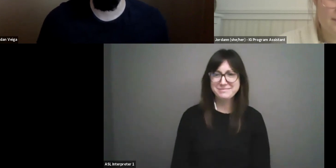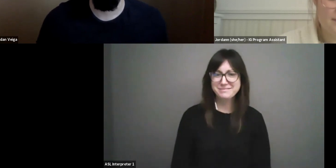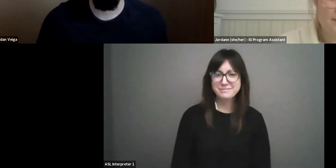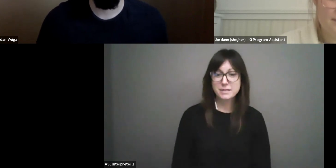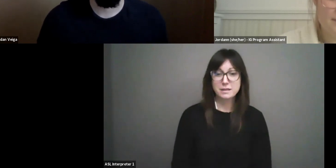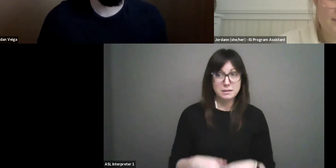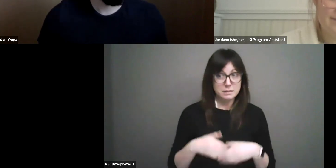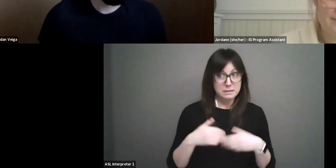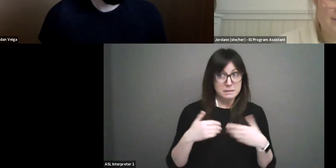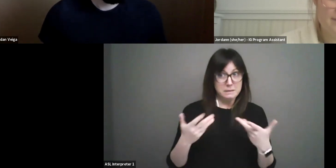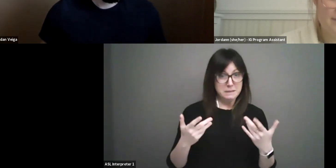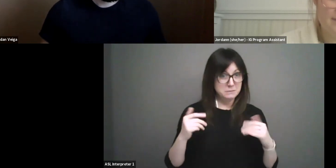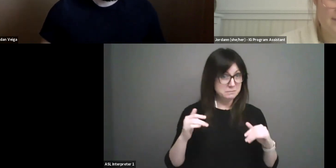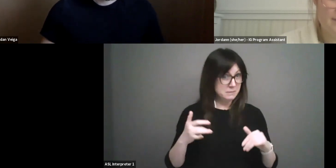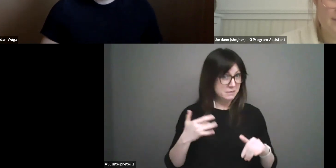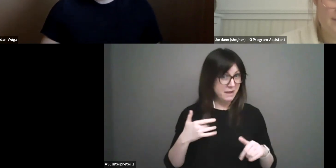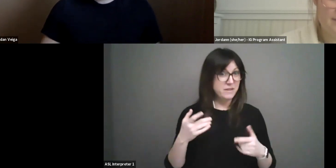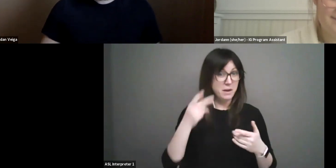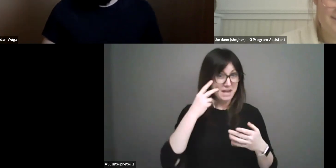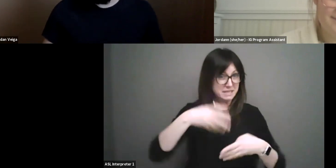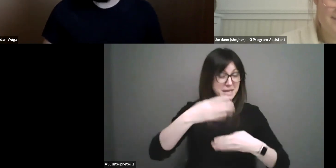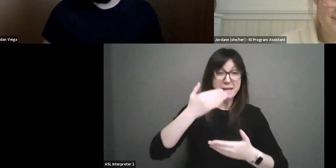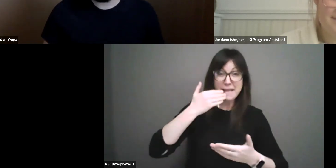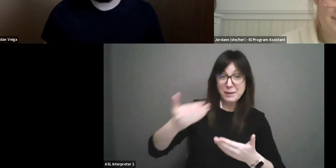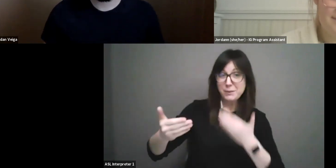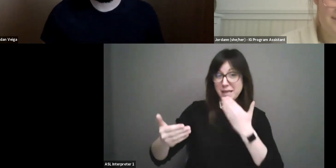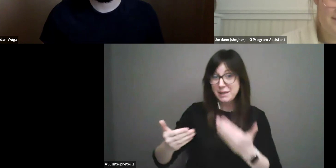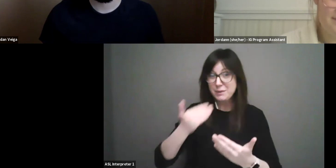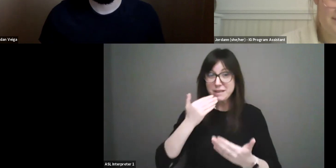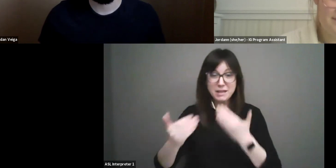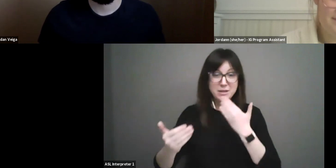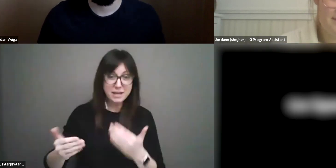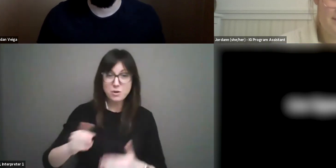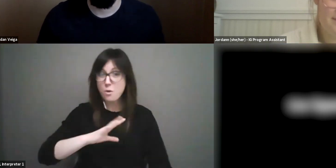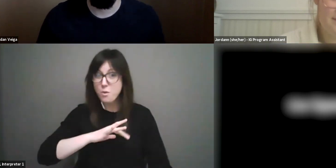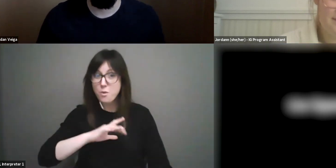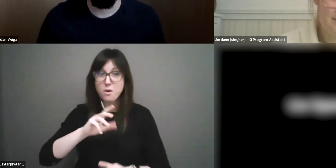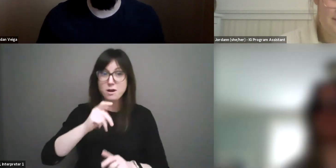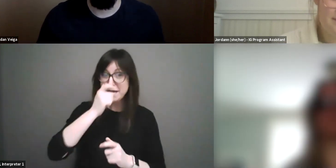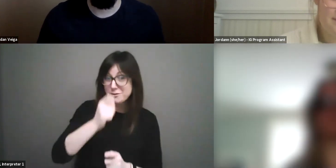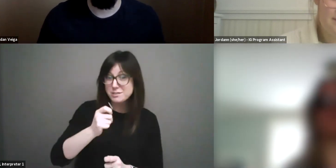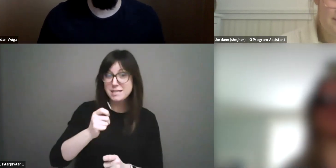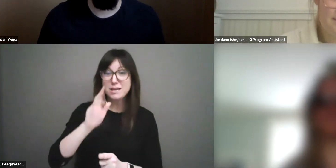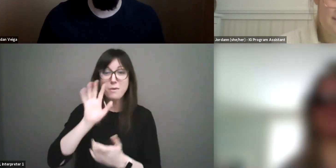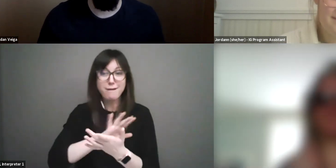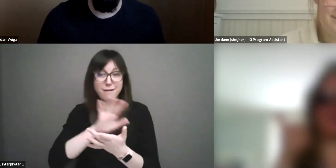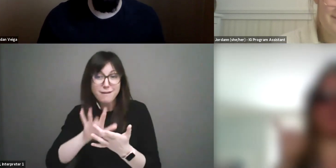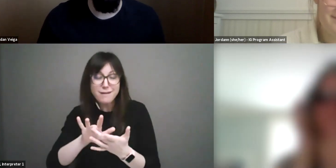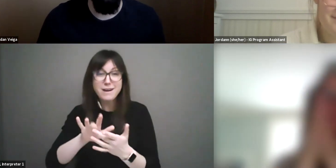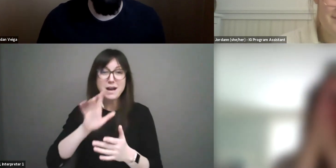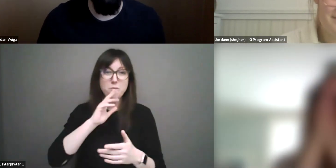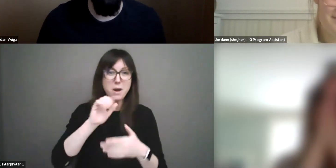Anyhow, I'm thinking there's a lot of thank yous and a lot of really interested people who will be shooting some